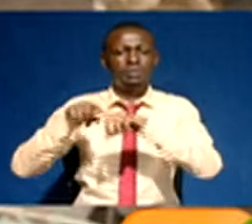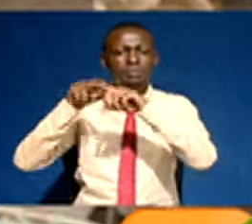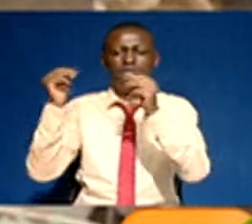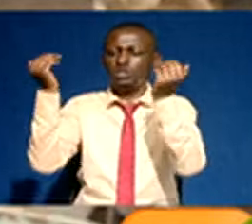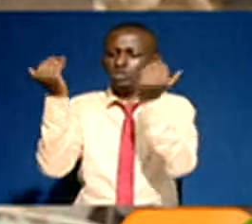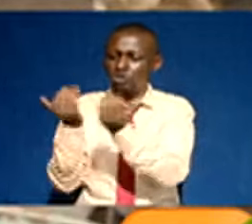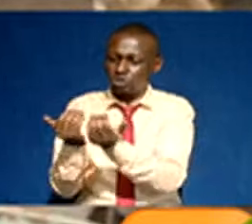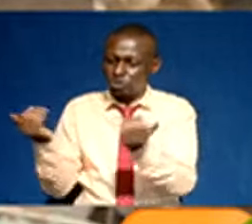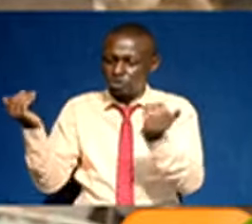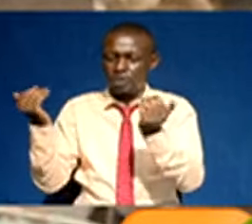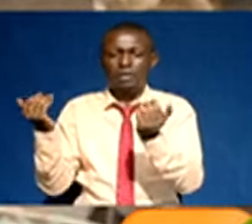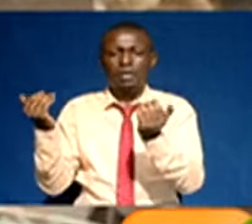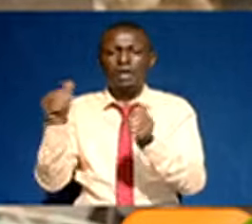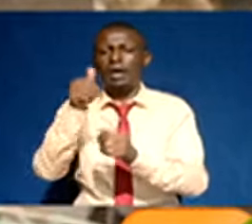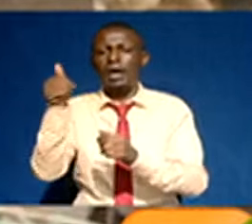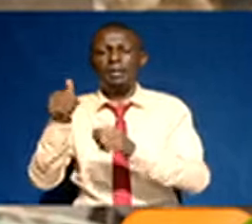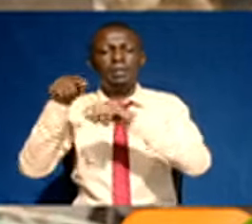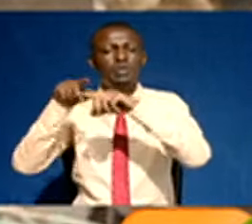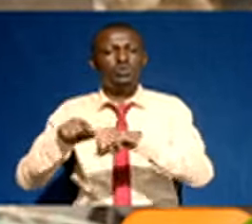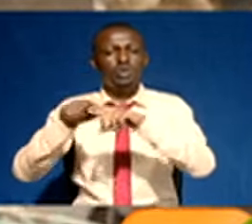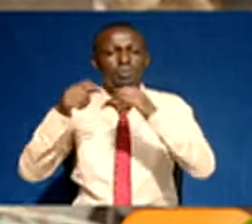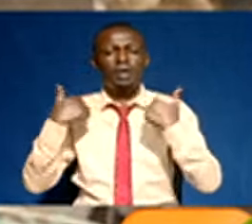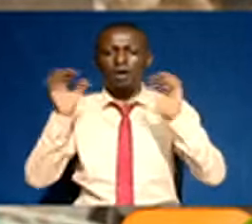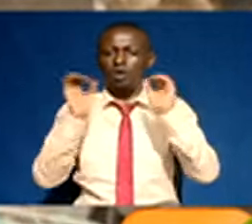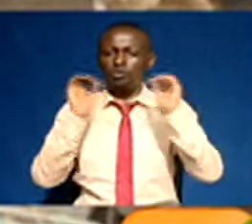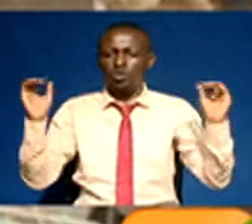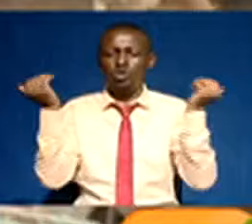watoto sina mtu wa kutegemea ila ni hao watoto wangu.